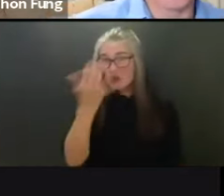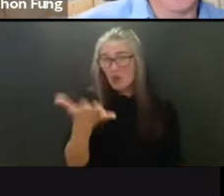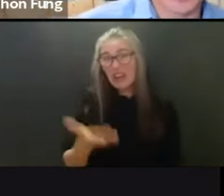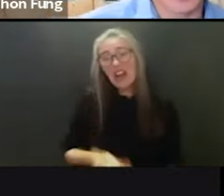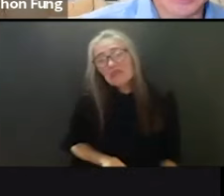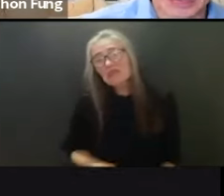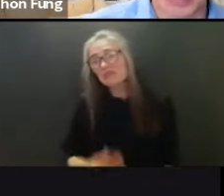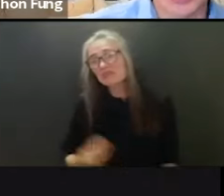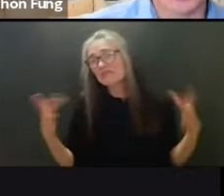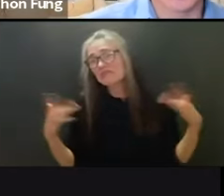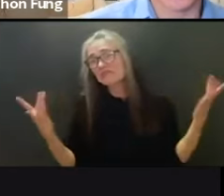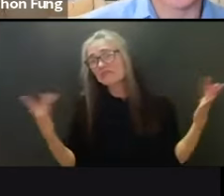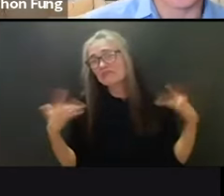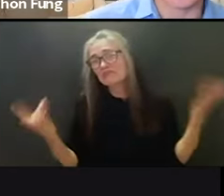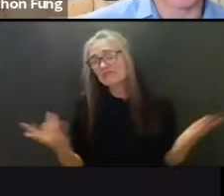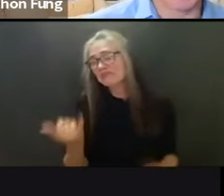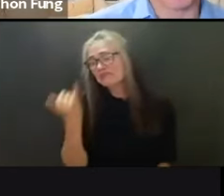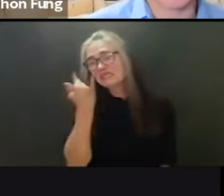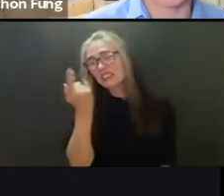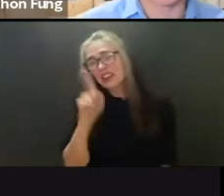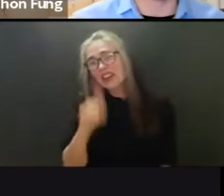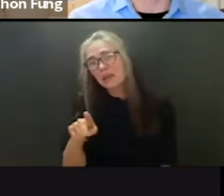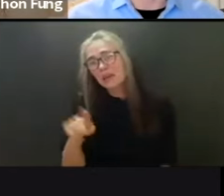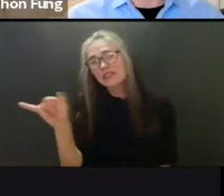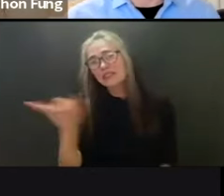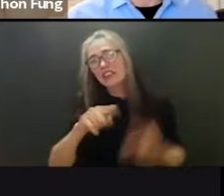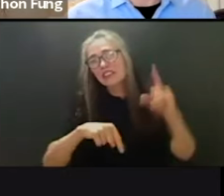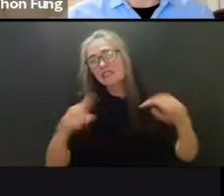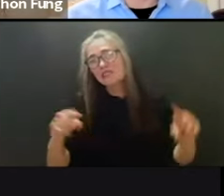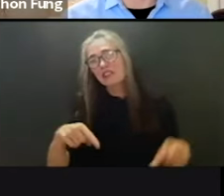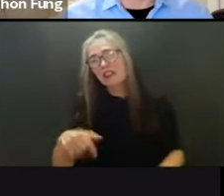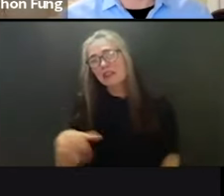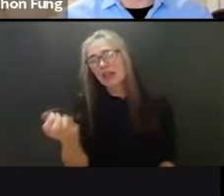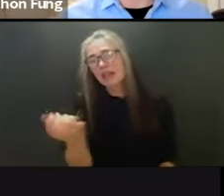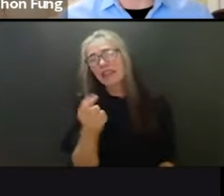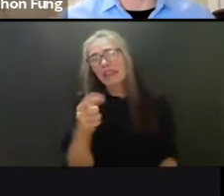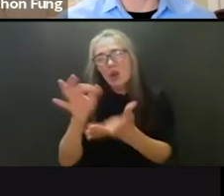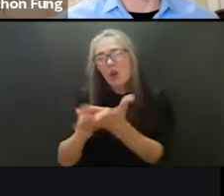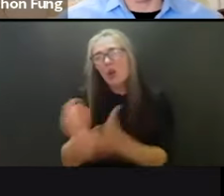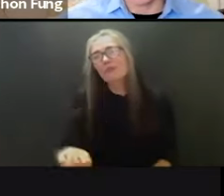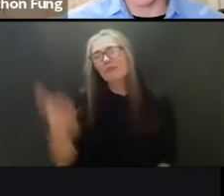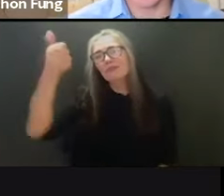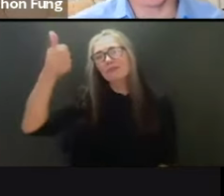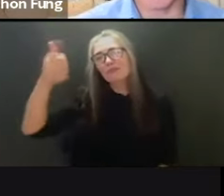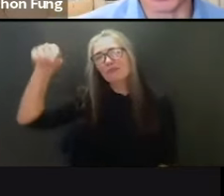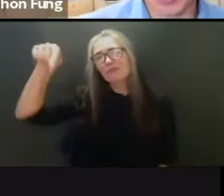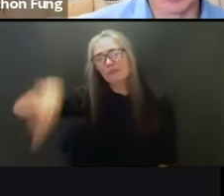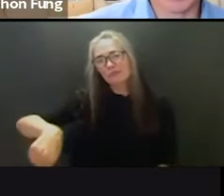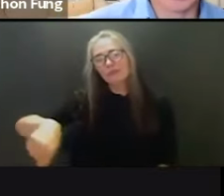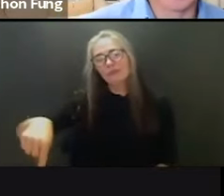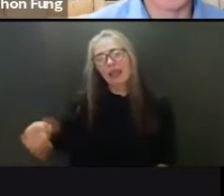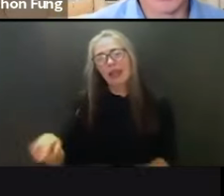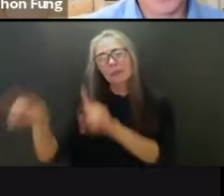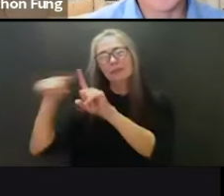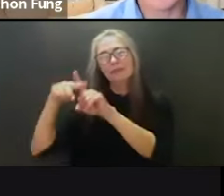toss. Government doesn't care what citizens want. If lots of people want something to happen, or very few people want something to happen, it's kind of random what